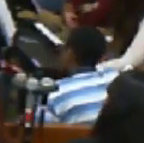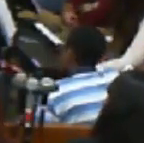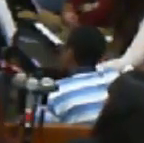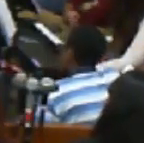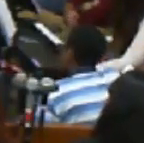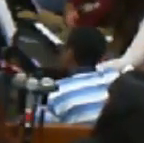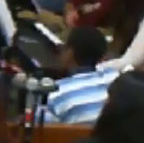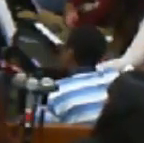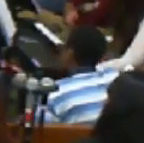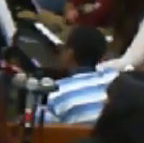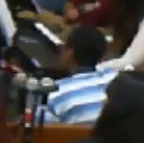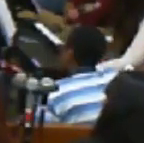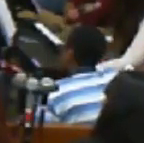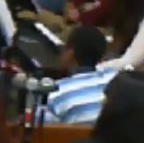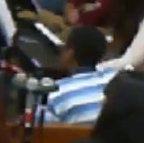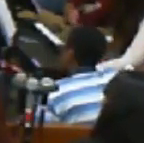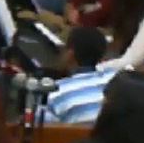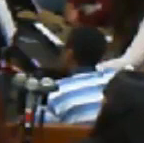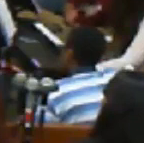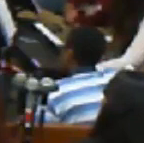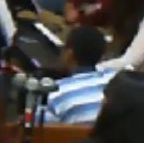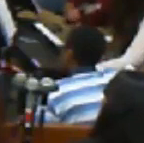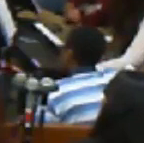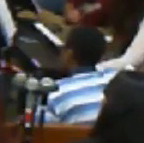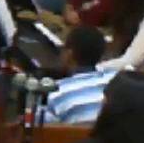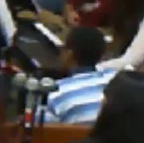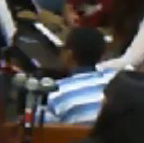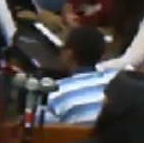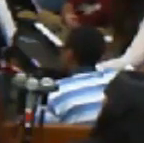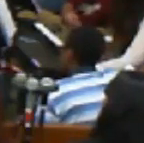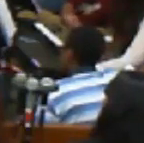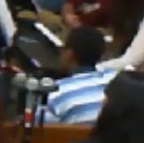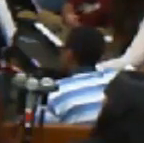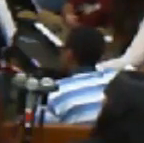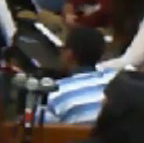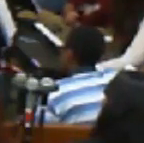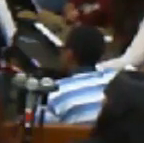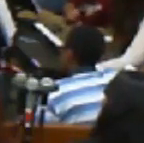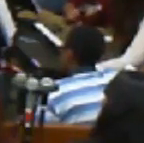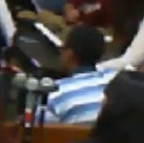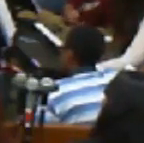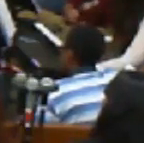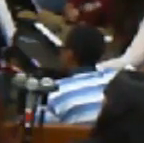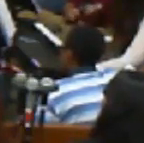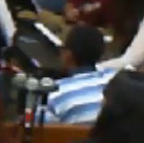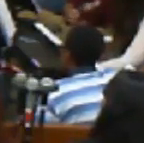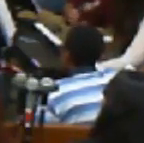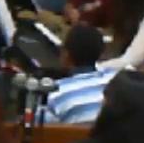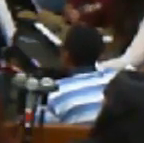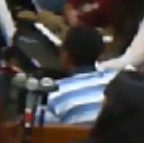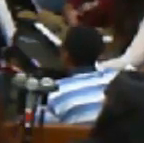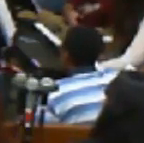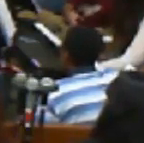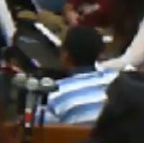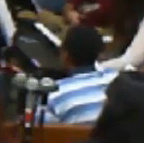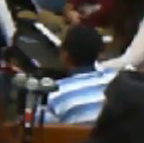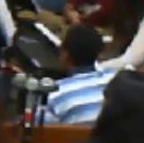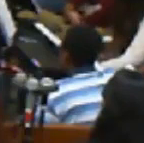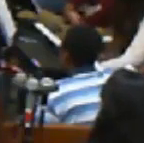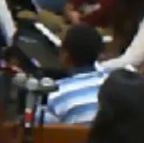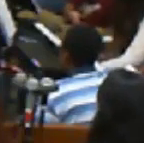the approach that we want is the prophetic meaning. What prophetically it speaks, it represents to the church.